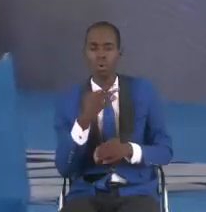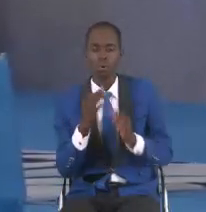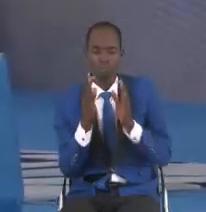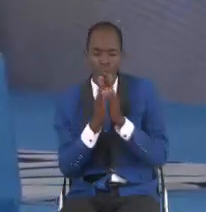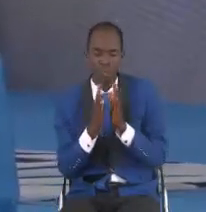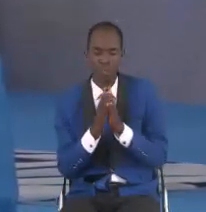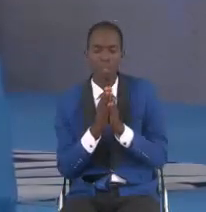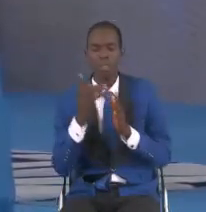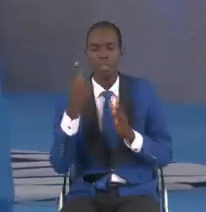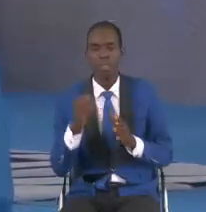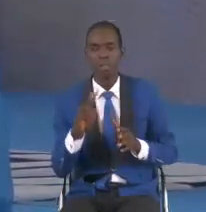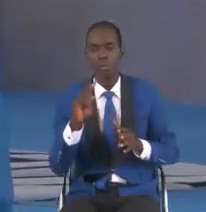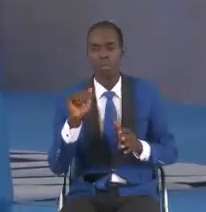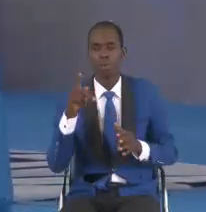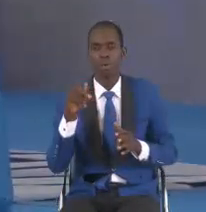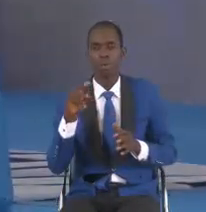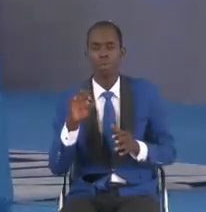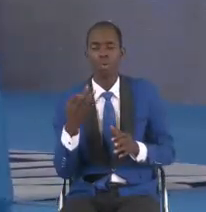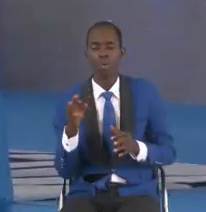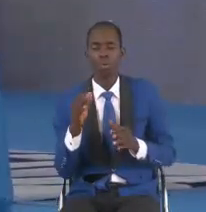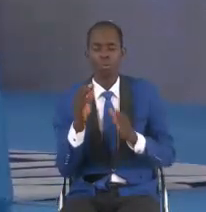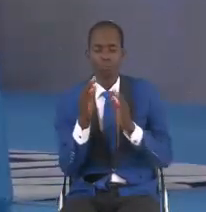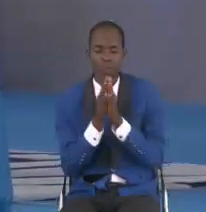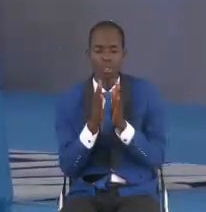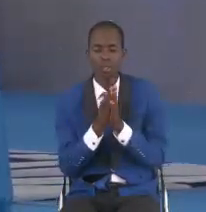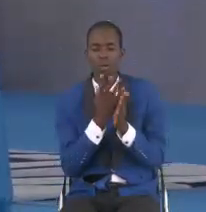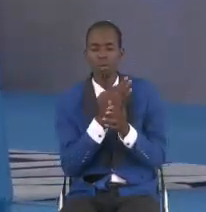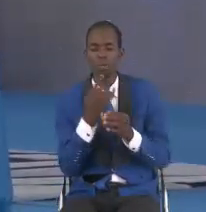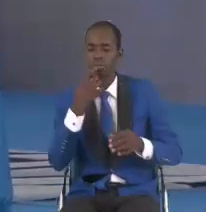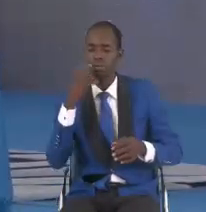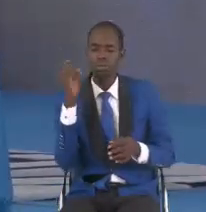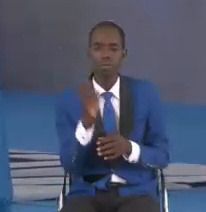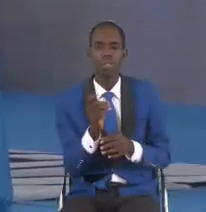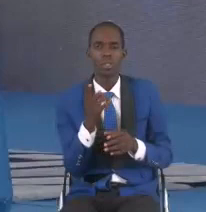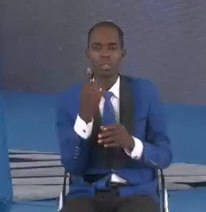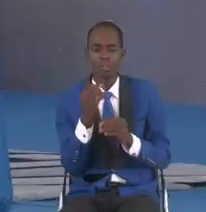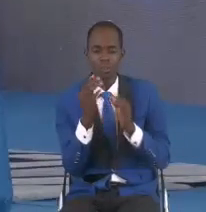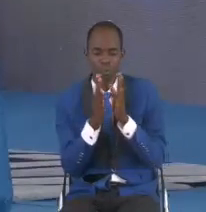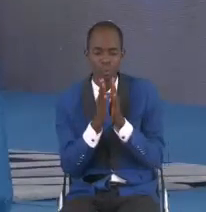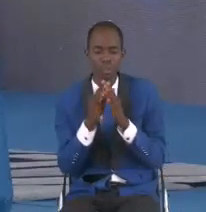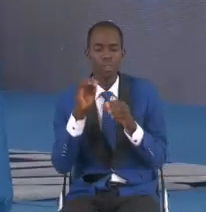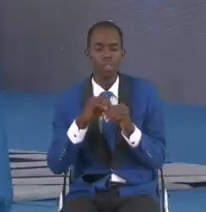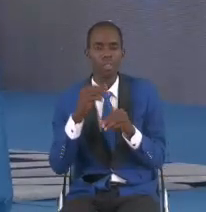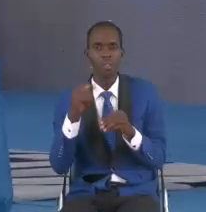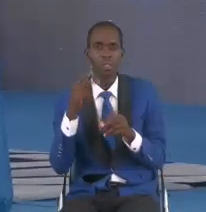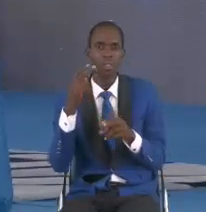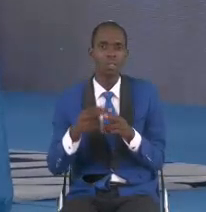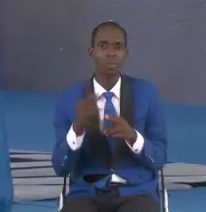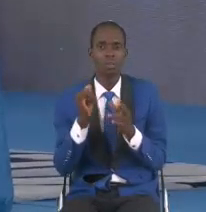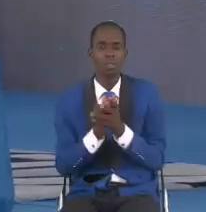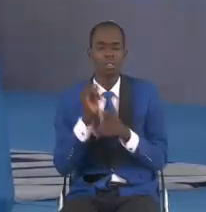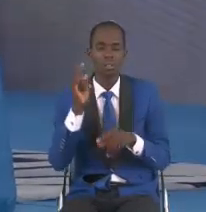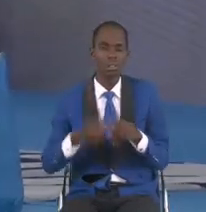of decree, you must understand. The prayer in the name that can never fail. The prayer and